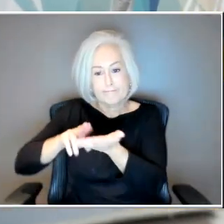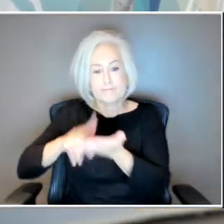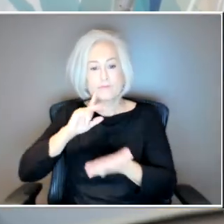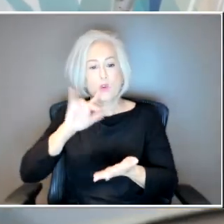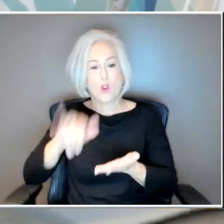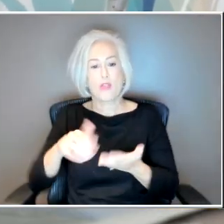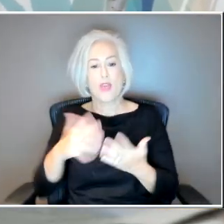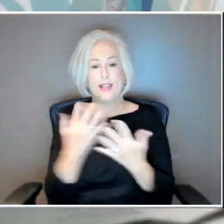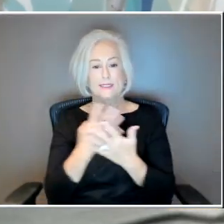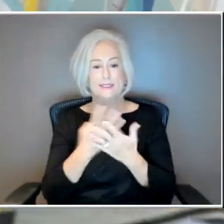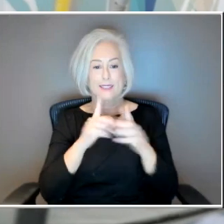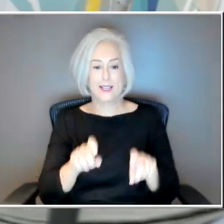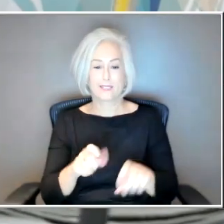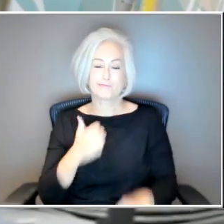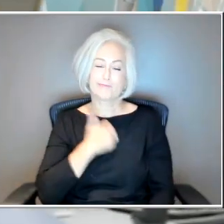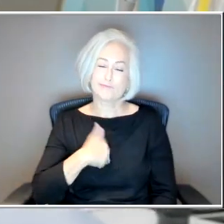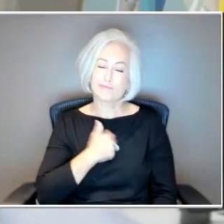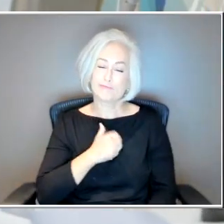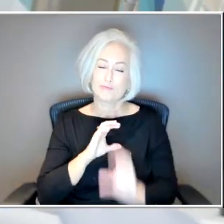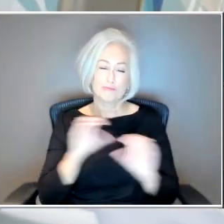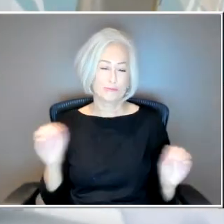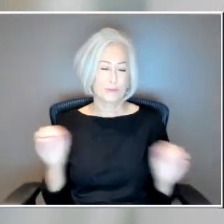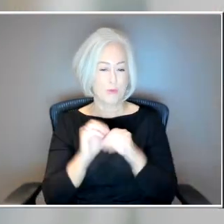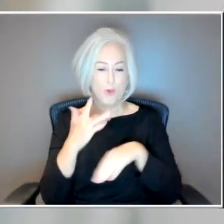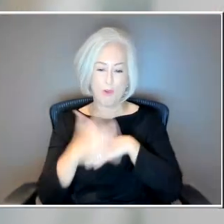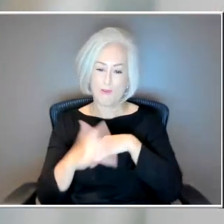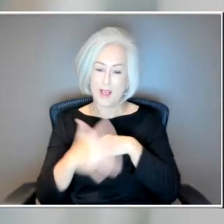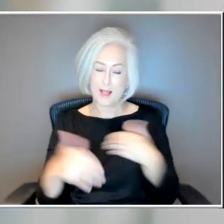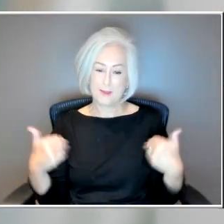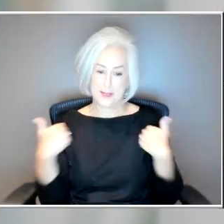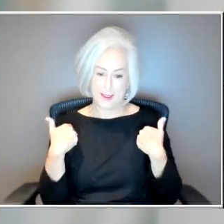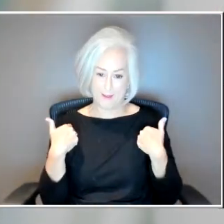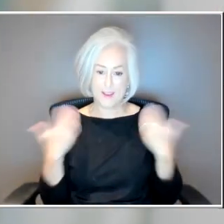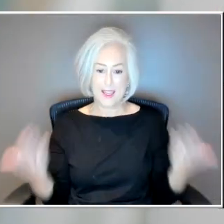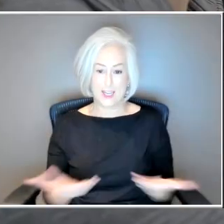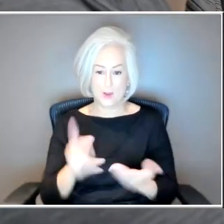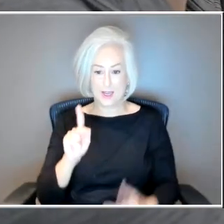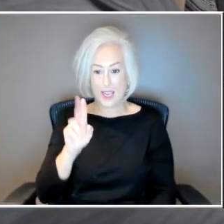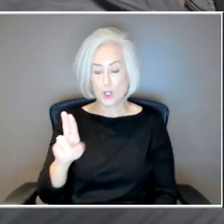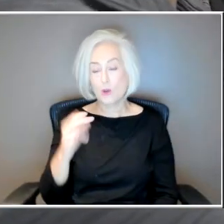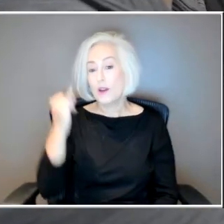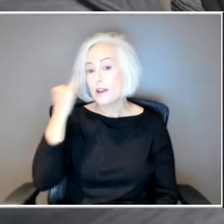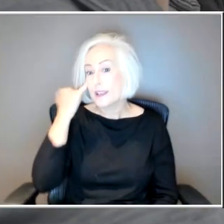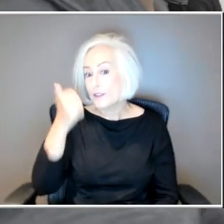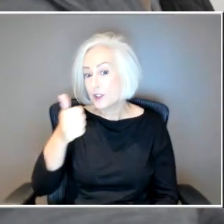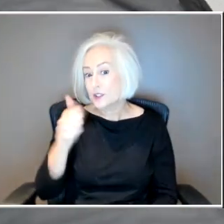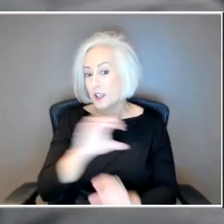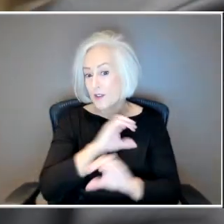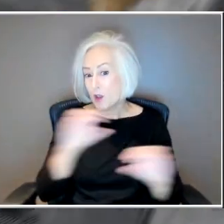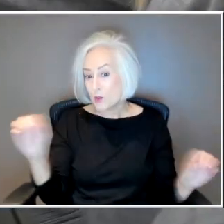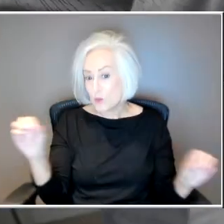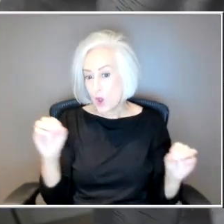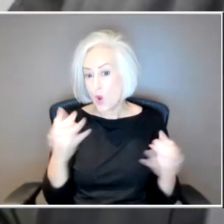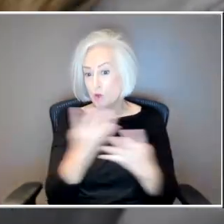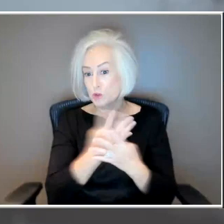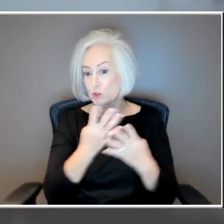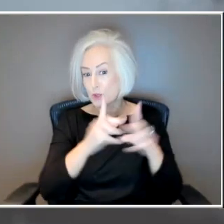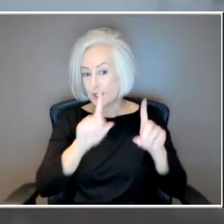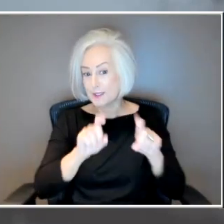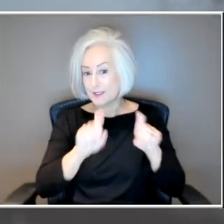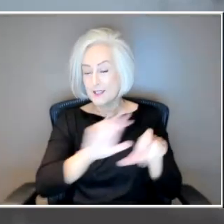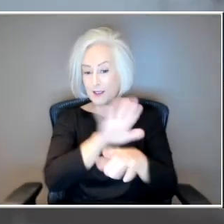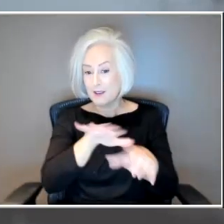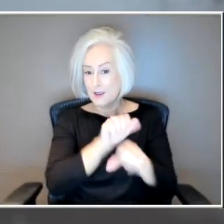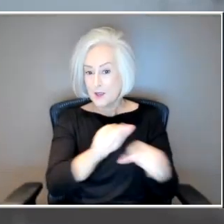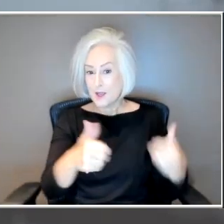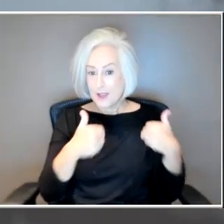more slots available here at the University of Kansas Health System, but if you did not get a spot, you should still be asking your doctor about